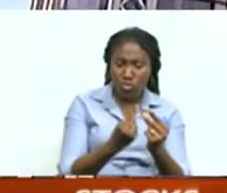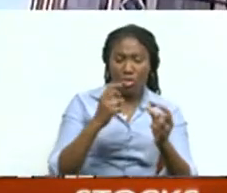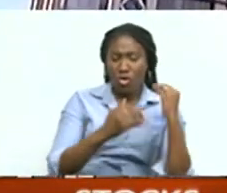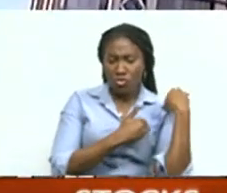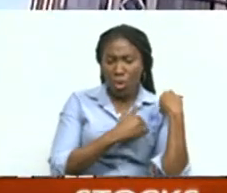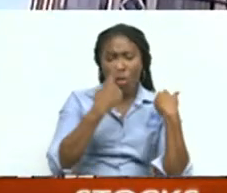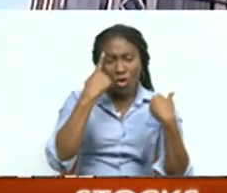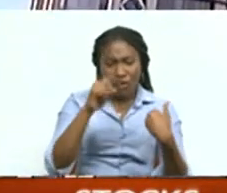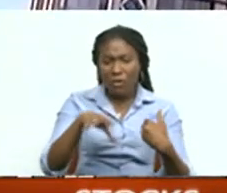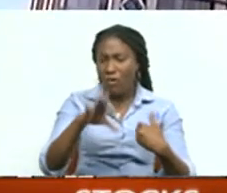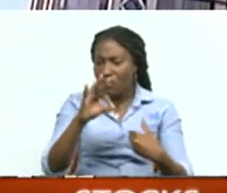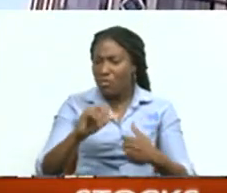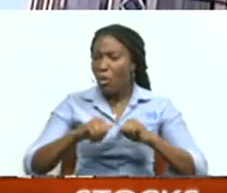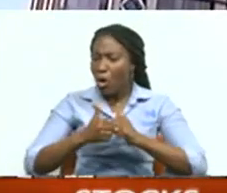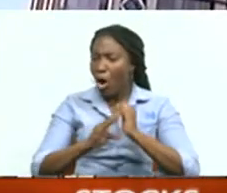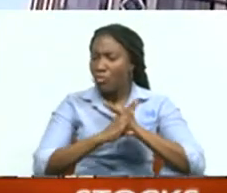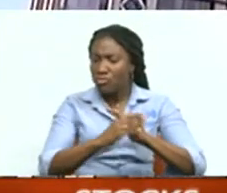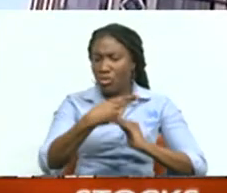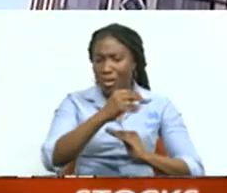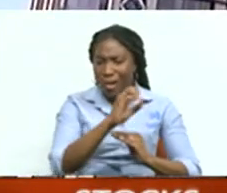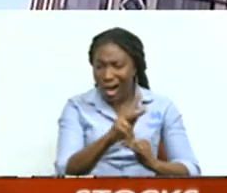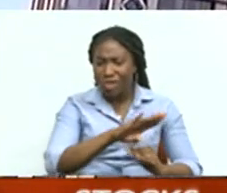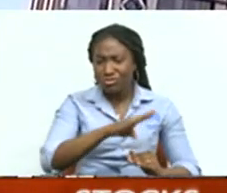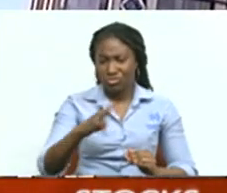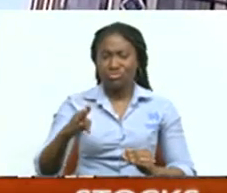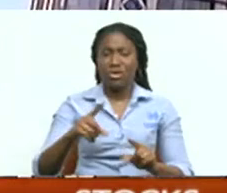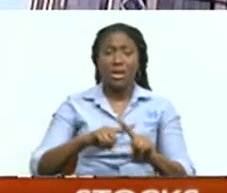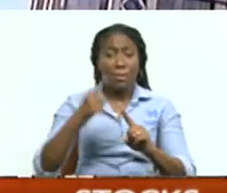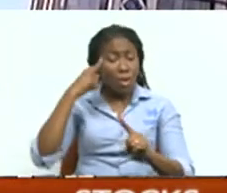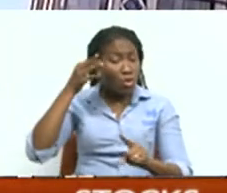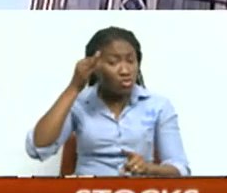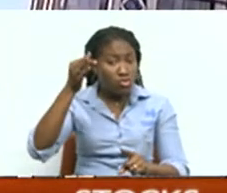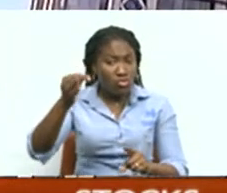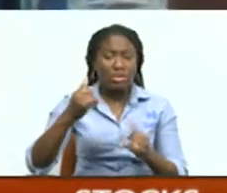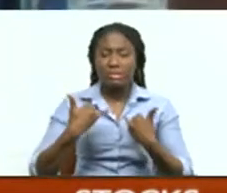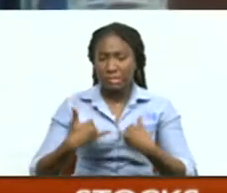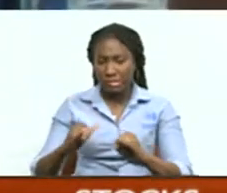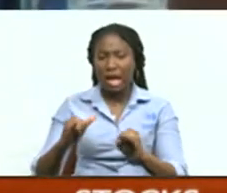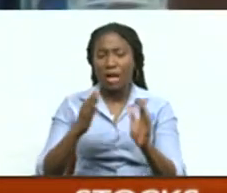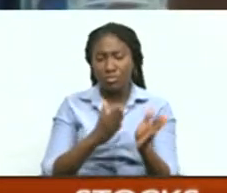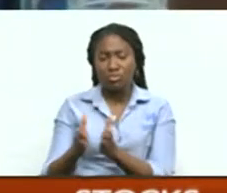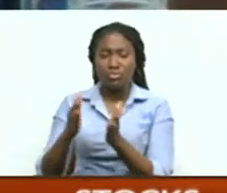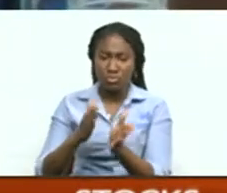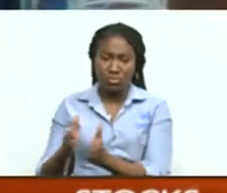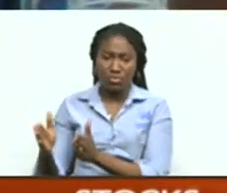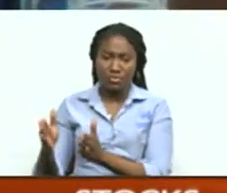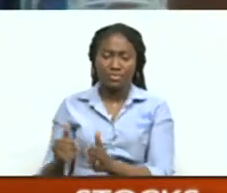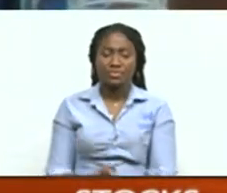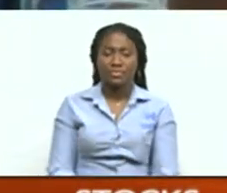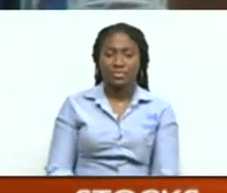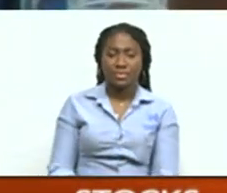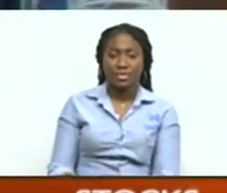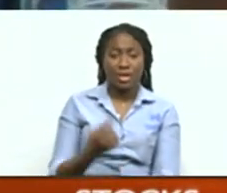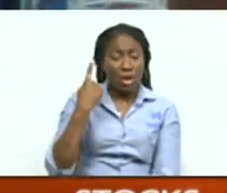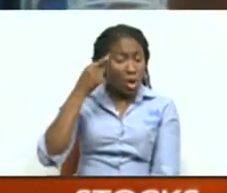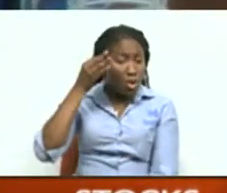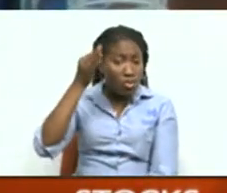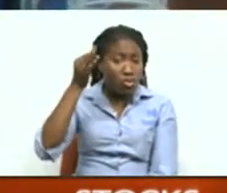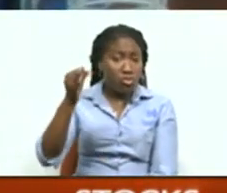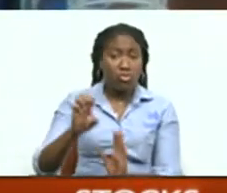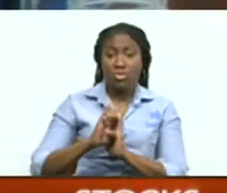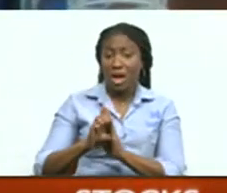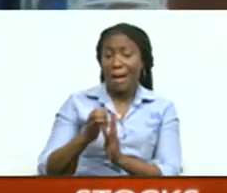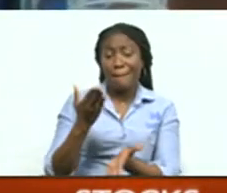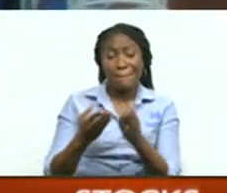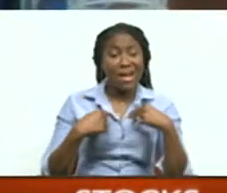assessment as to how cybersecurity is to be treated going forward is ongoing. How that will be evolve, whether it's a